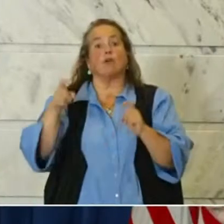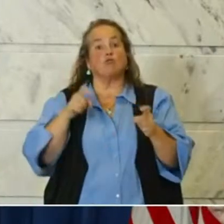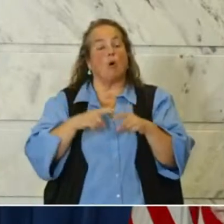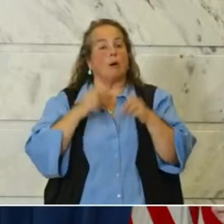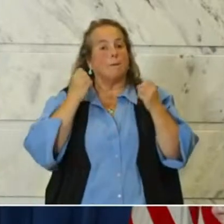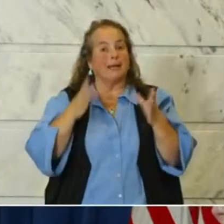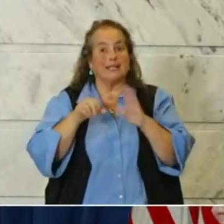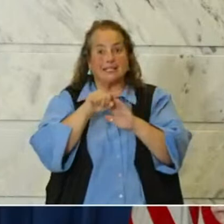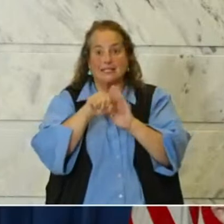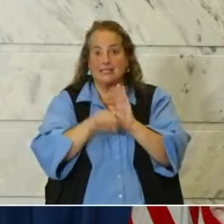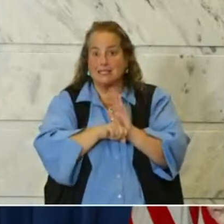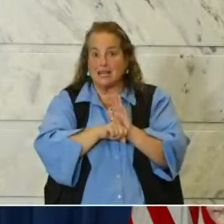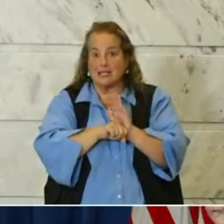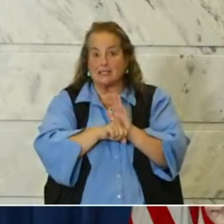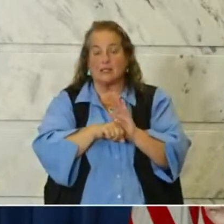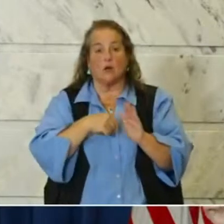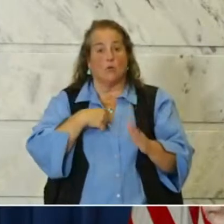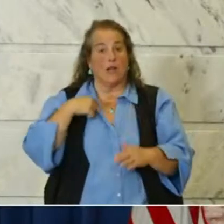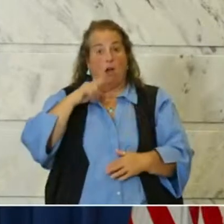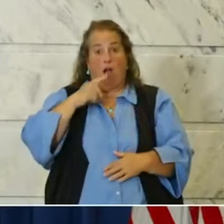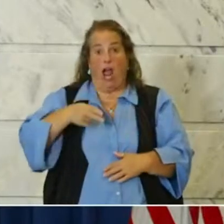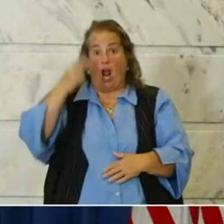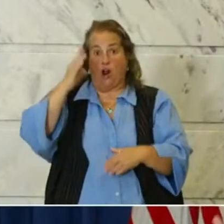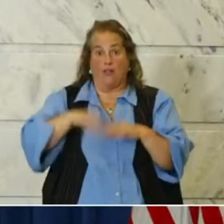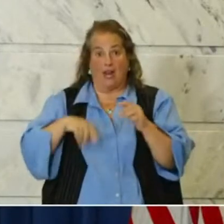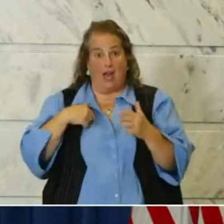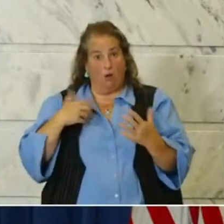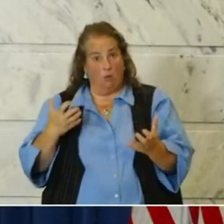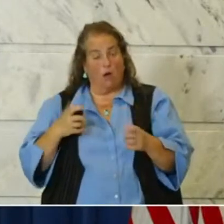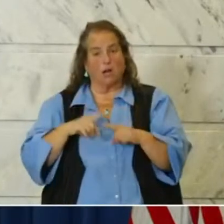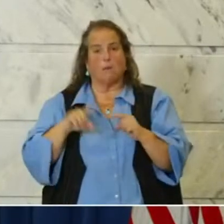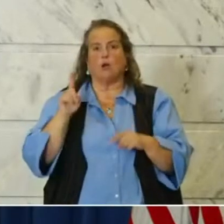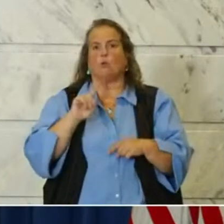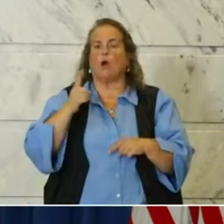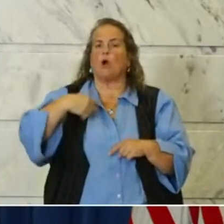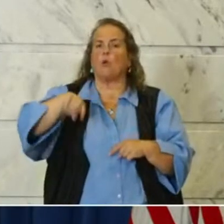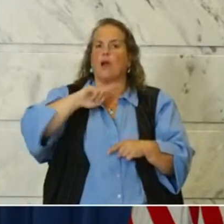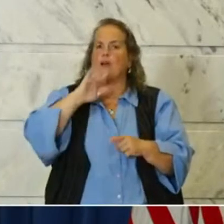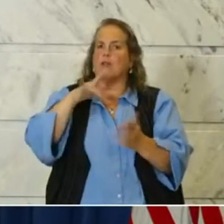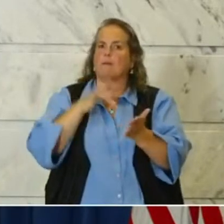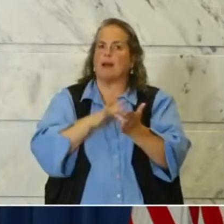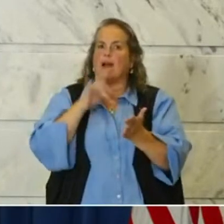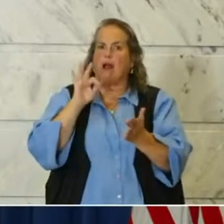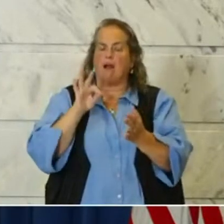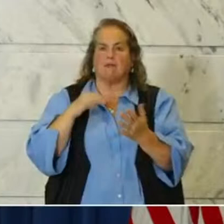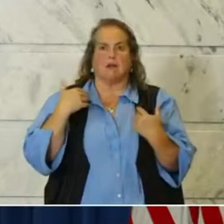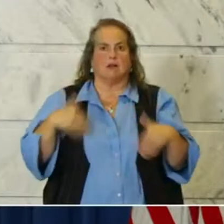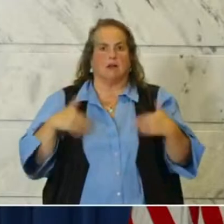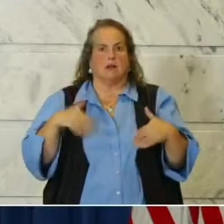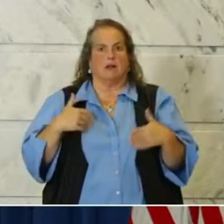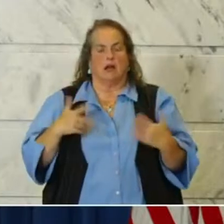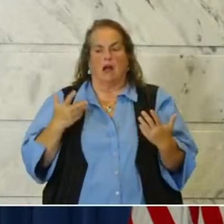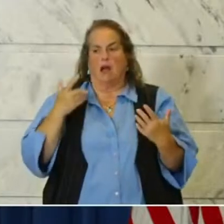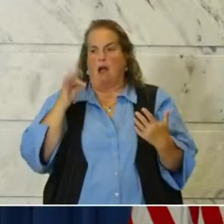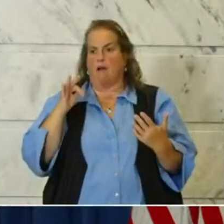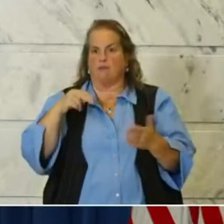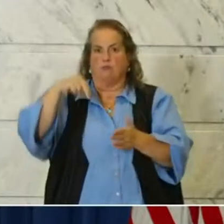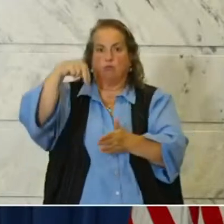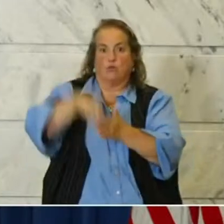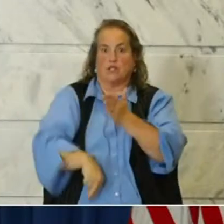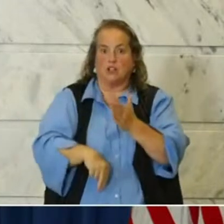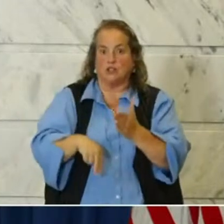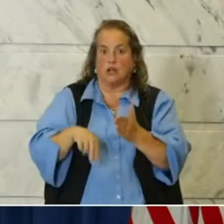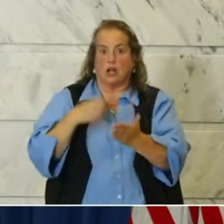states, where we are much higher than I want us to be, where we are in the midst of a significant recession because of it.